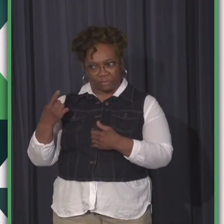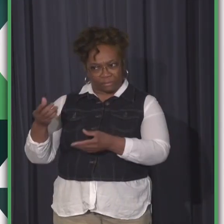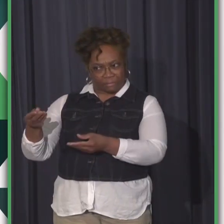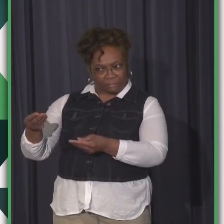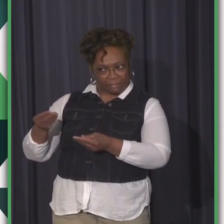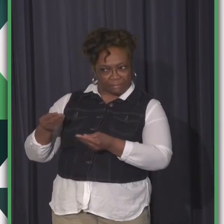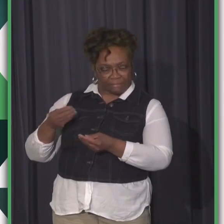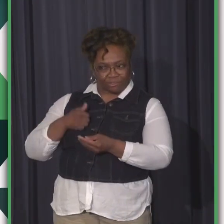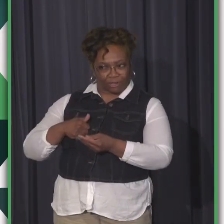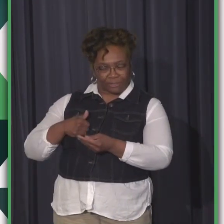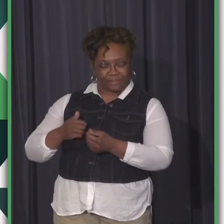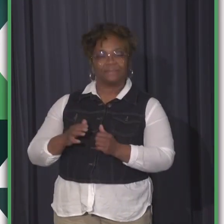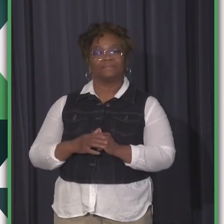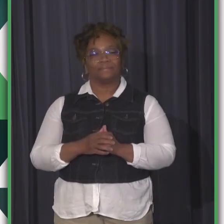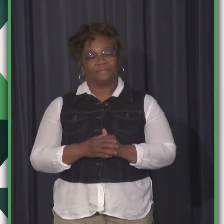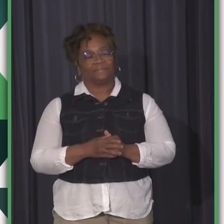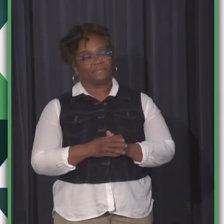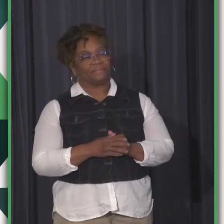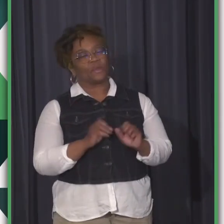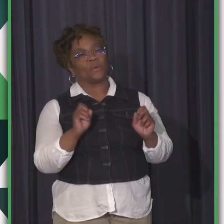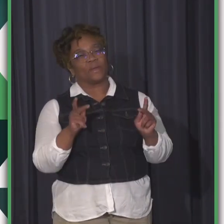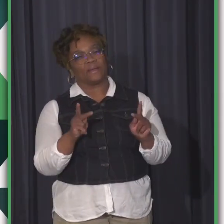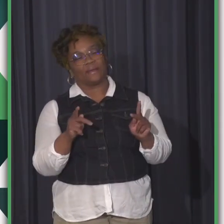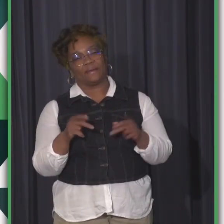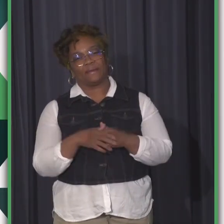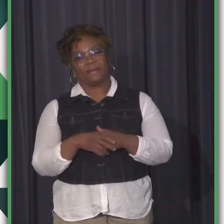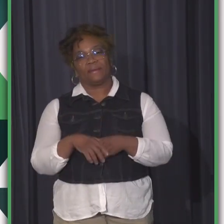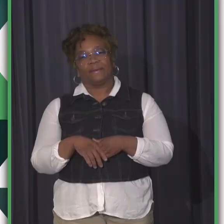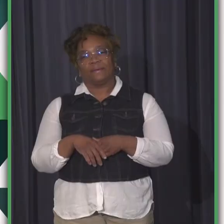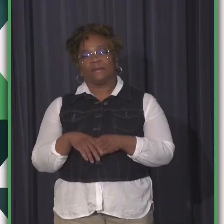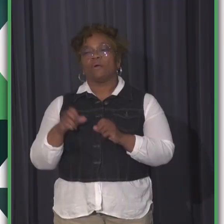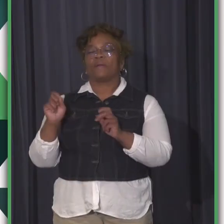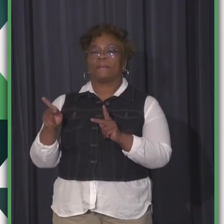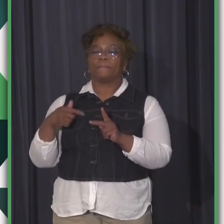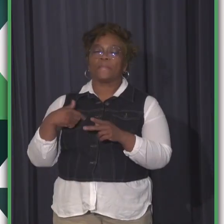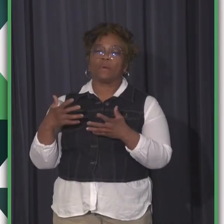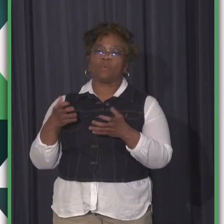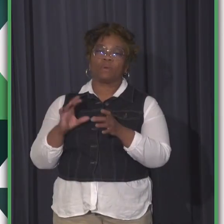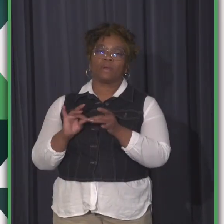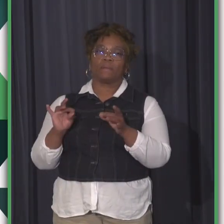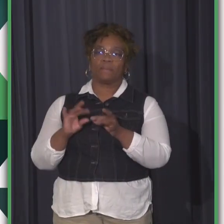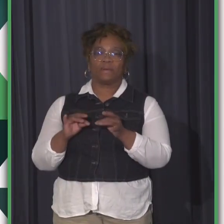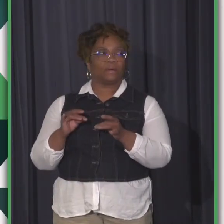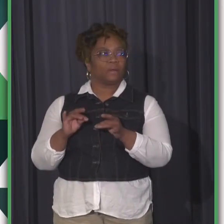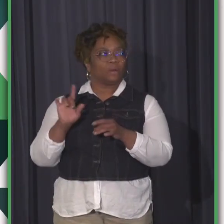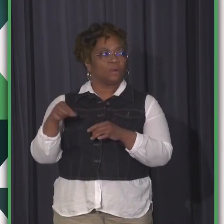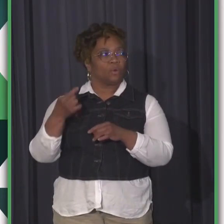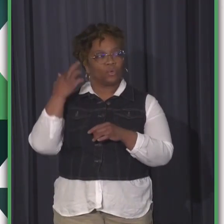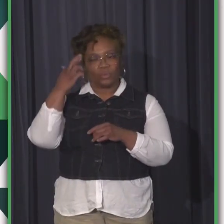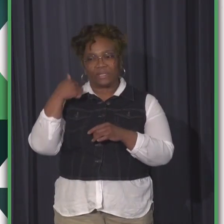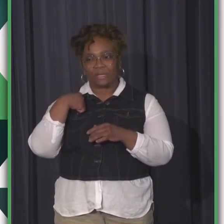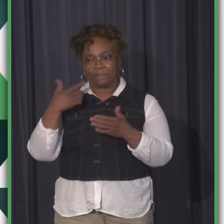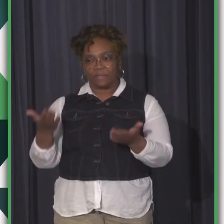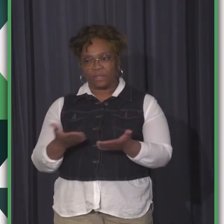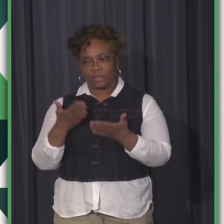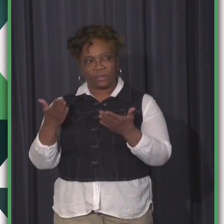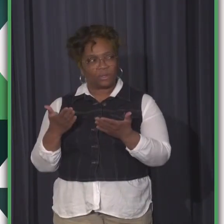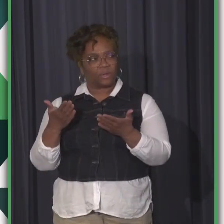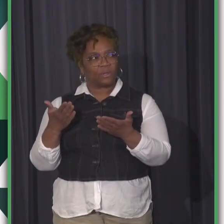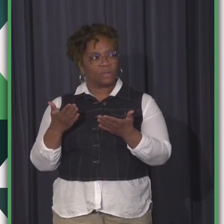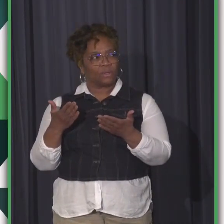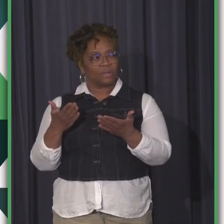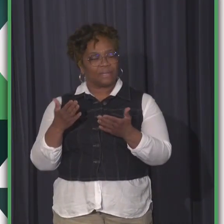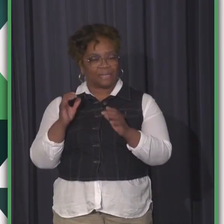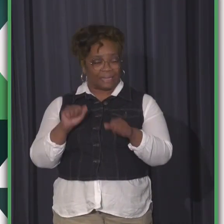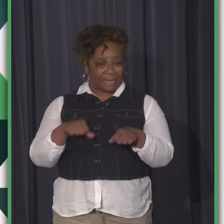I'm sorry. All right. Okay, I just want to, in a nutshell, say the only reason why I'm in front of you all, because you can get the gist of it. Can